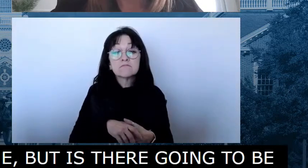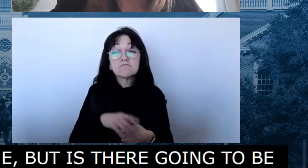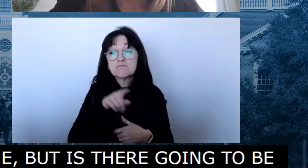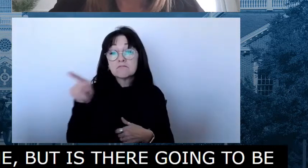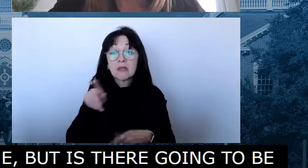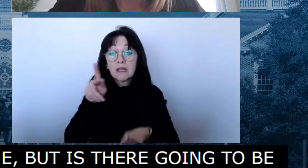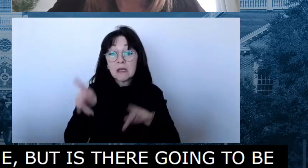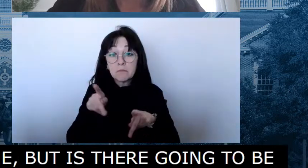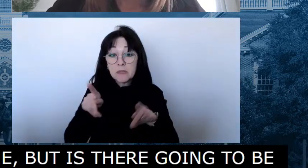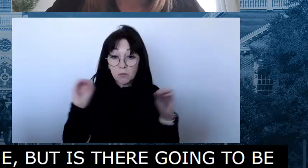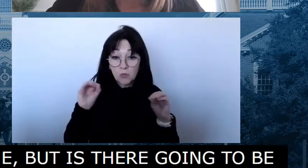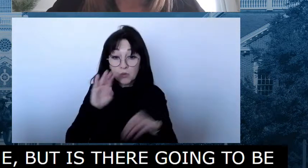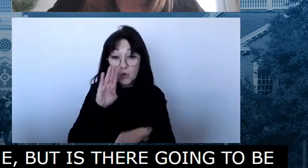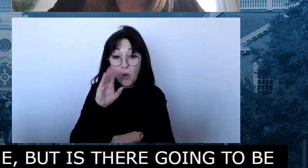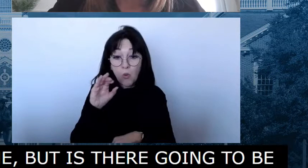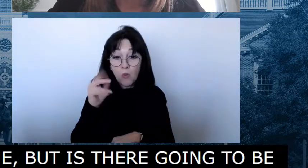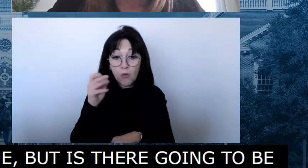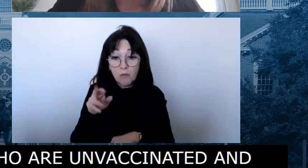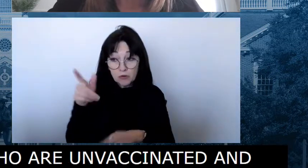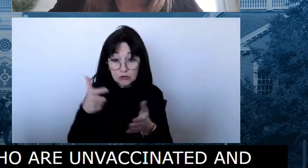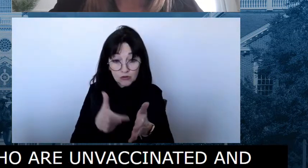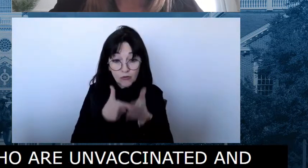been boosted?